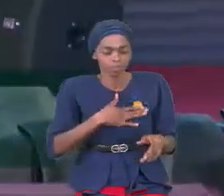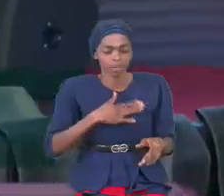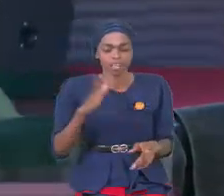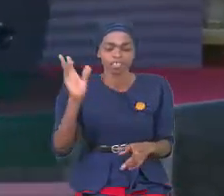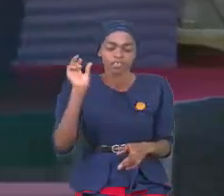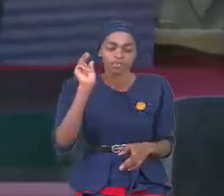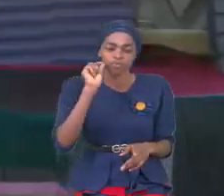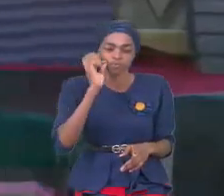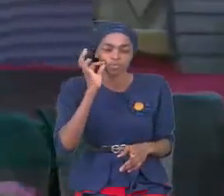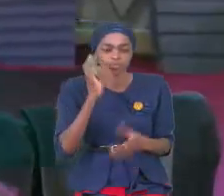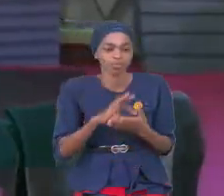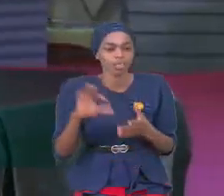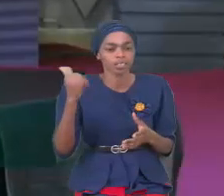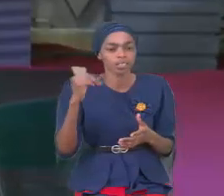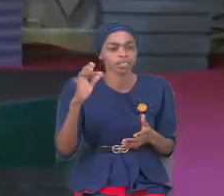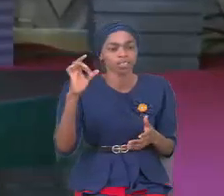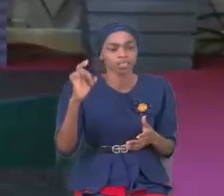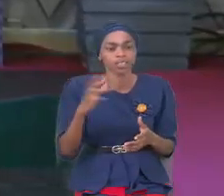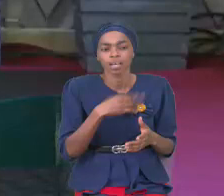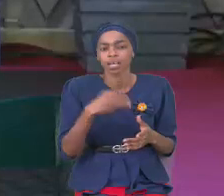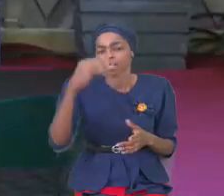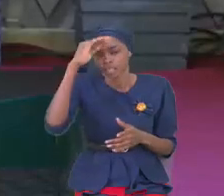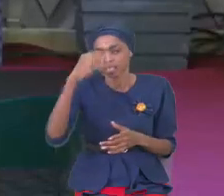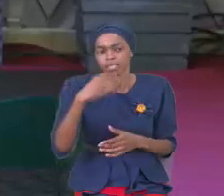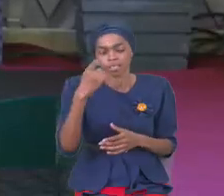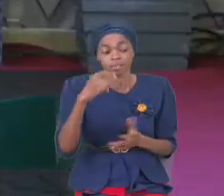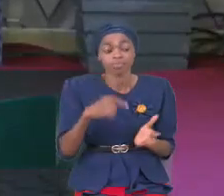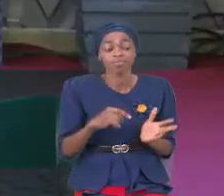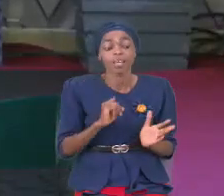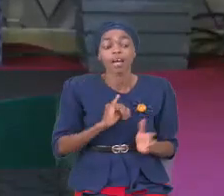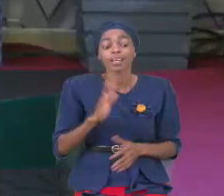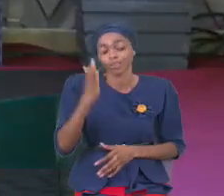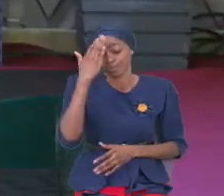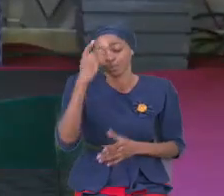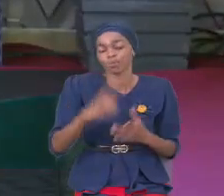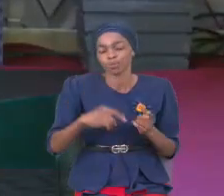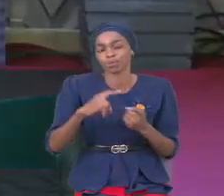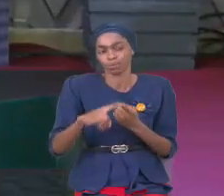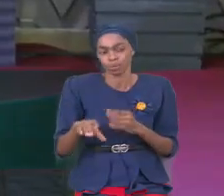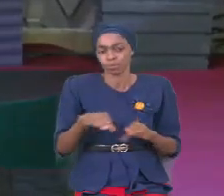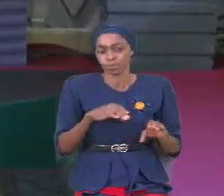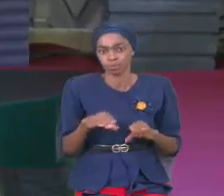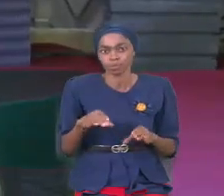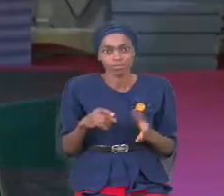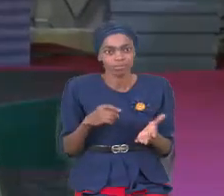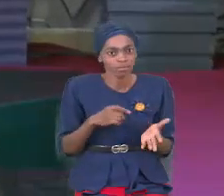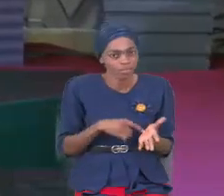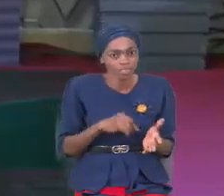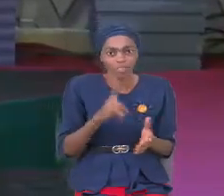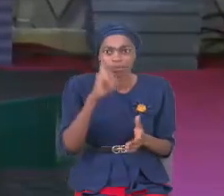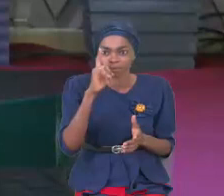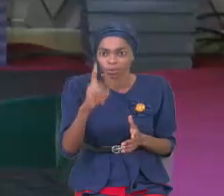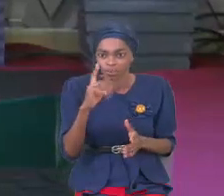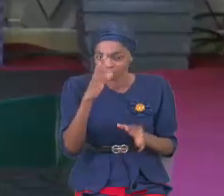he said, this will I do. It was the one calling the shot. It was the one making the decision. It was